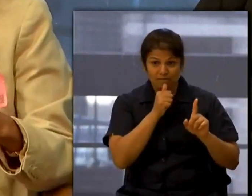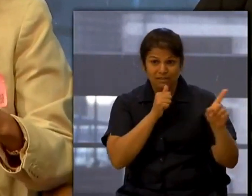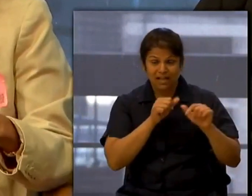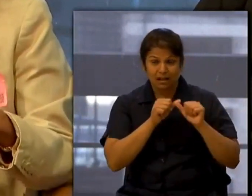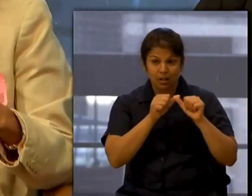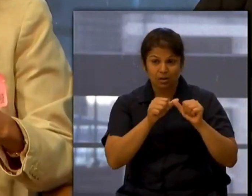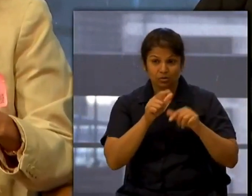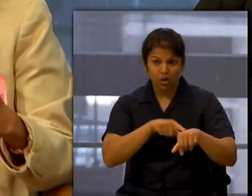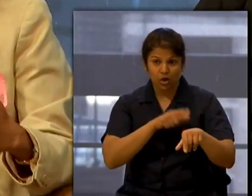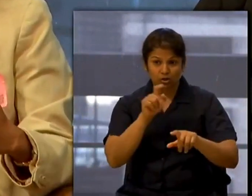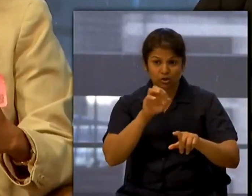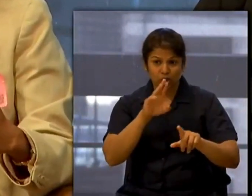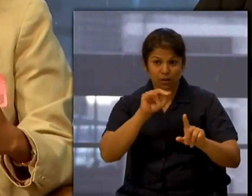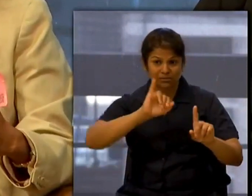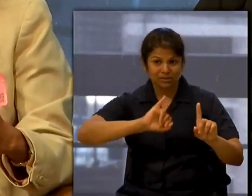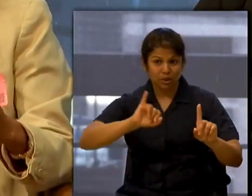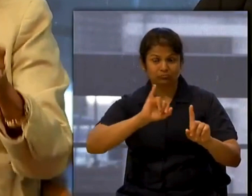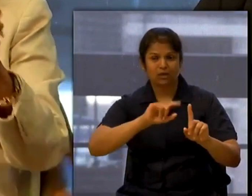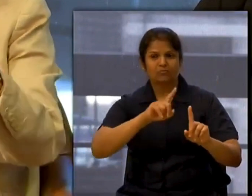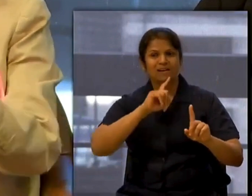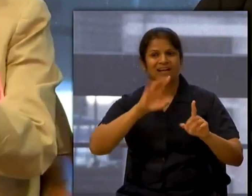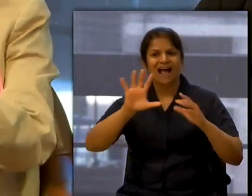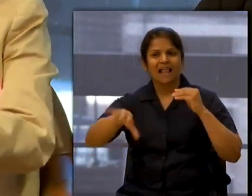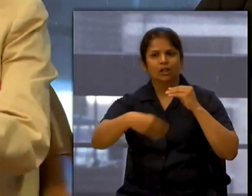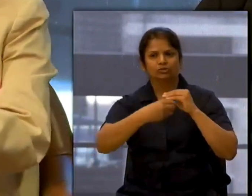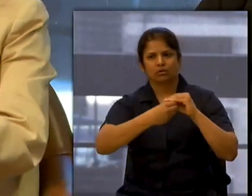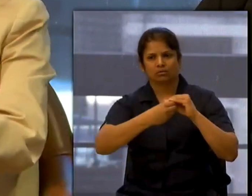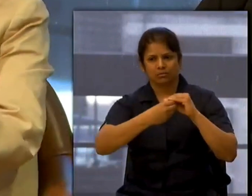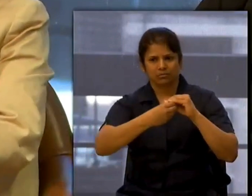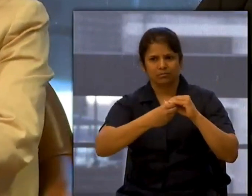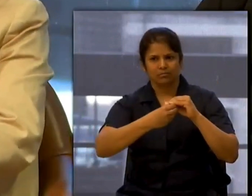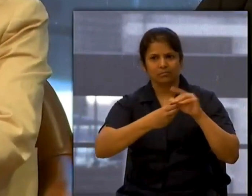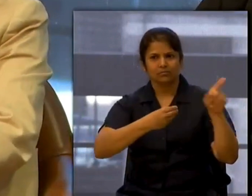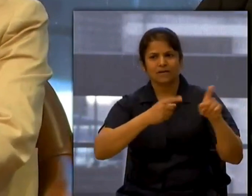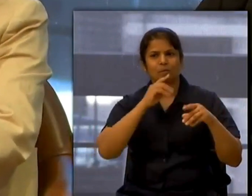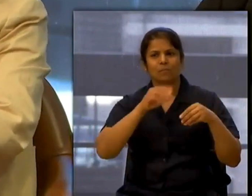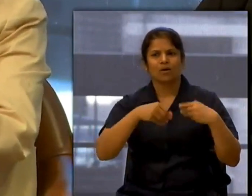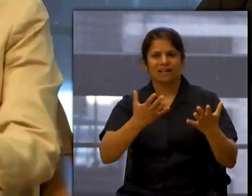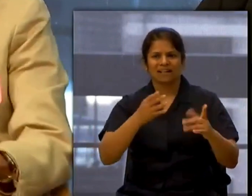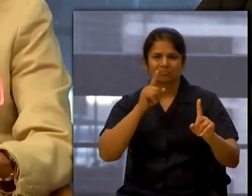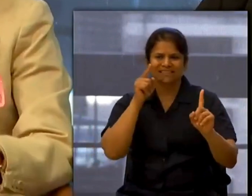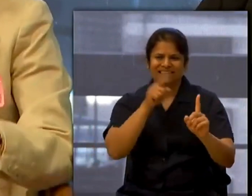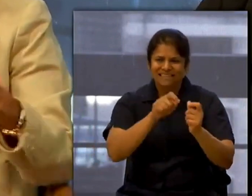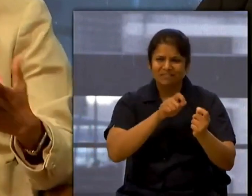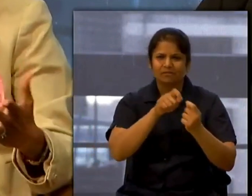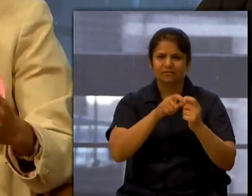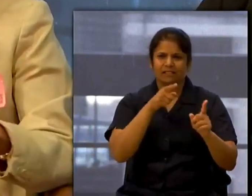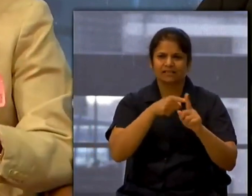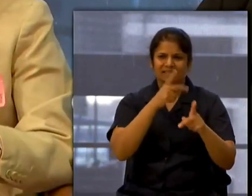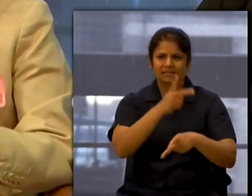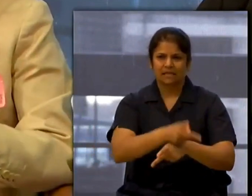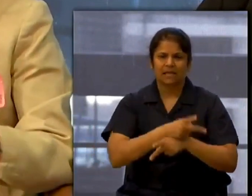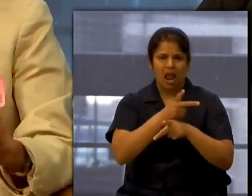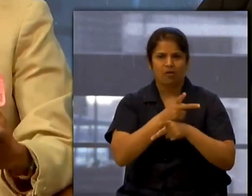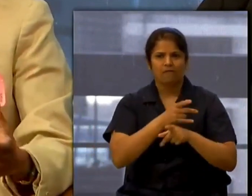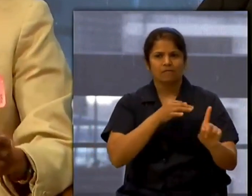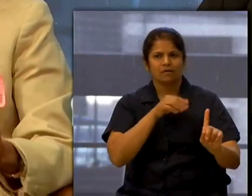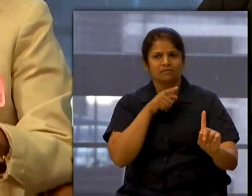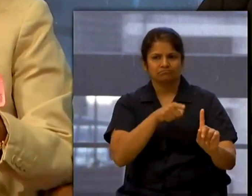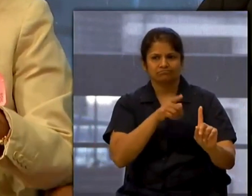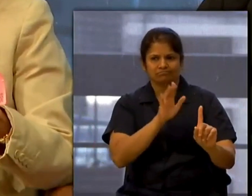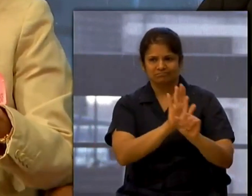addendum to providing this one specific type of care they might need specific to whatever supports they